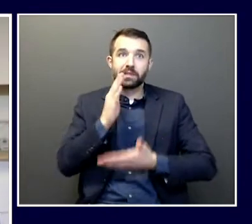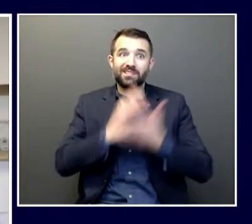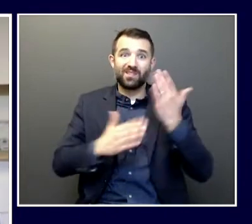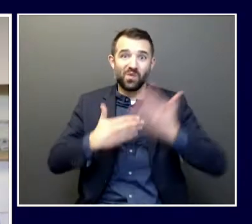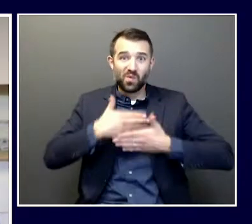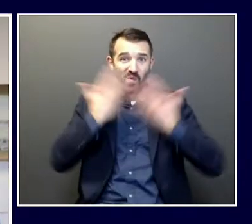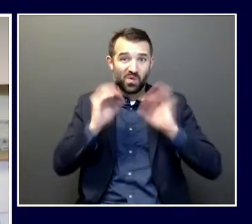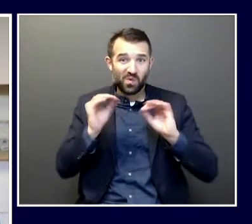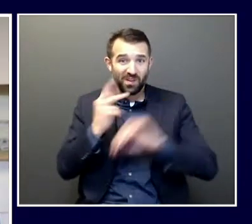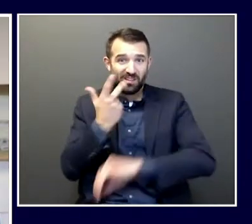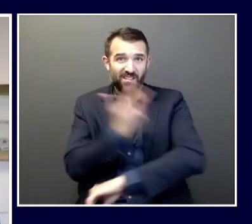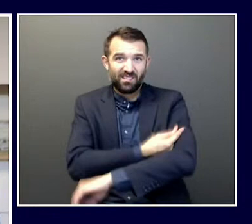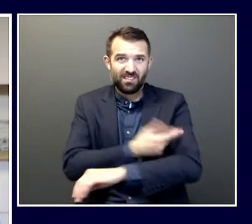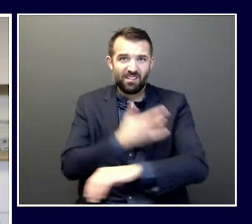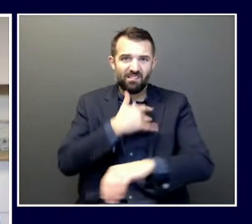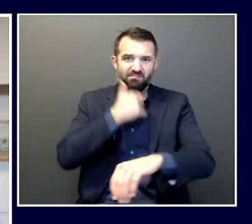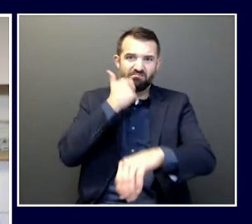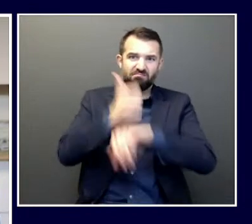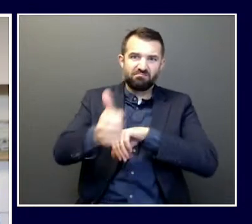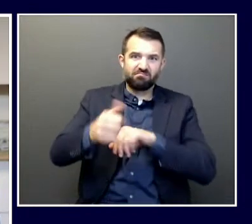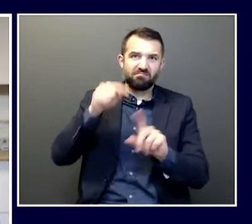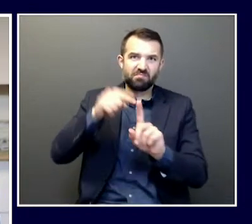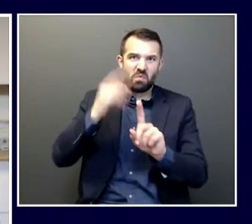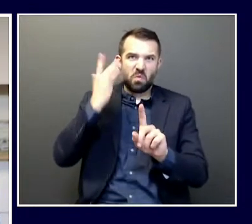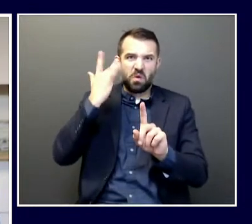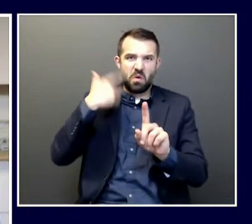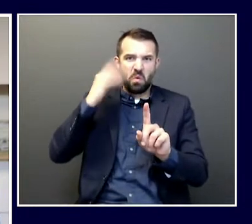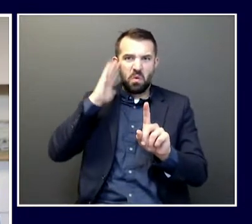thank you, Amy. That's, it comes up a lot.